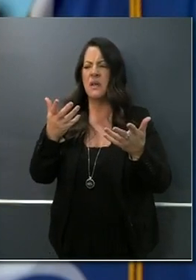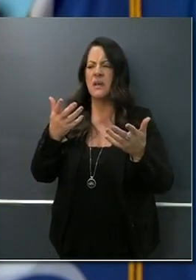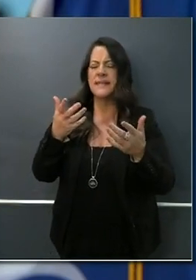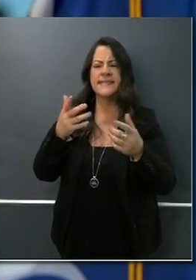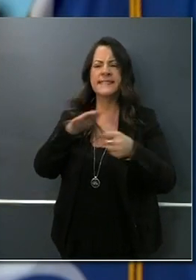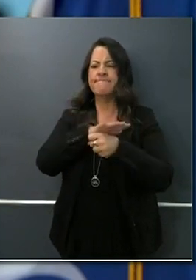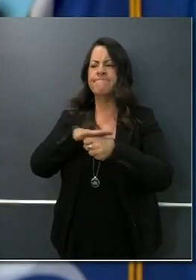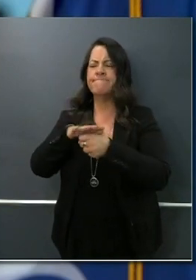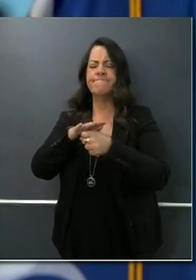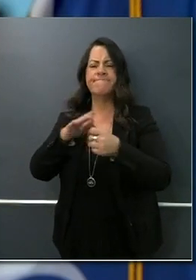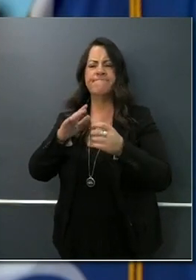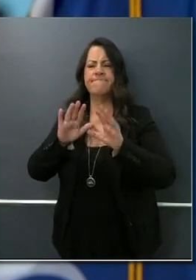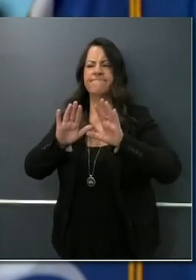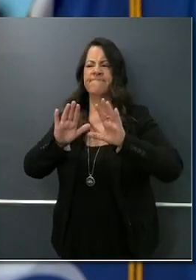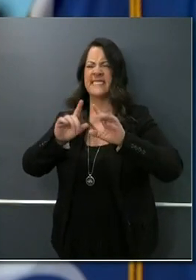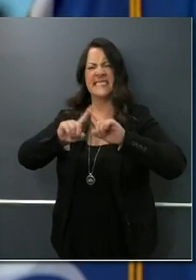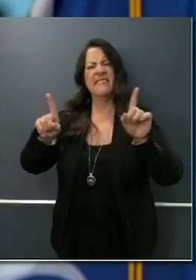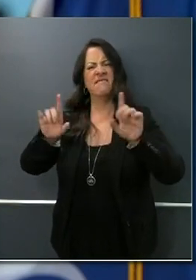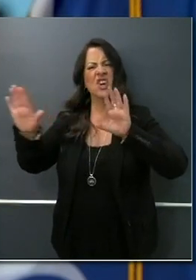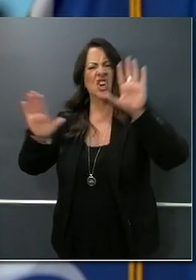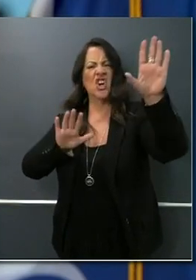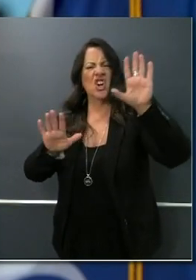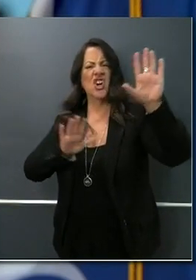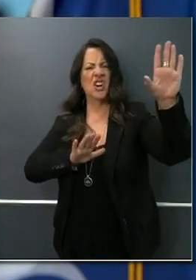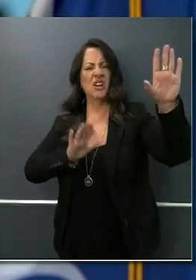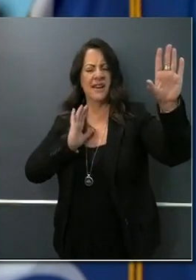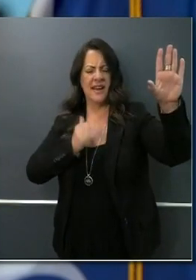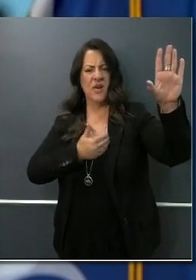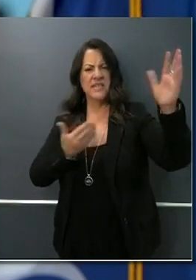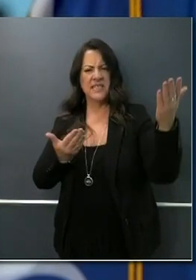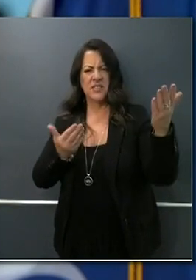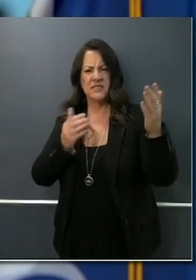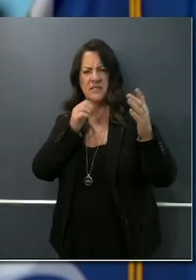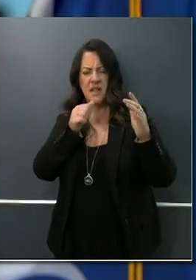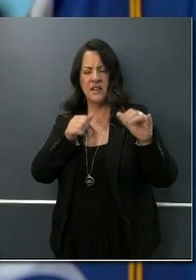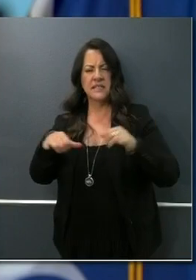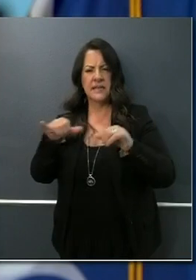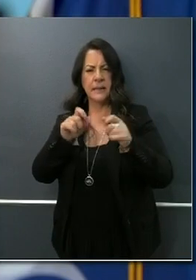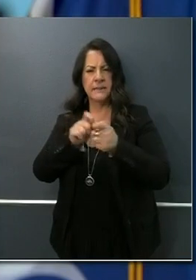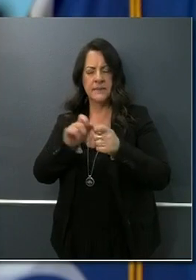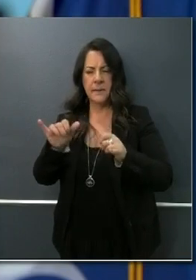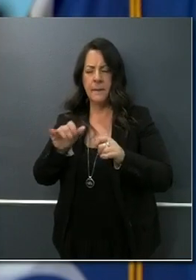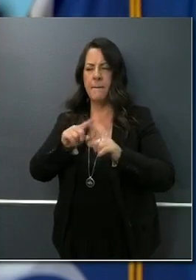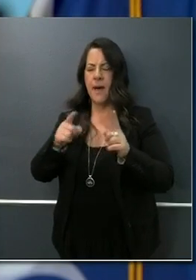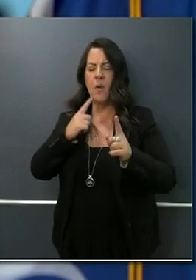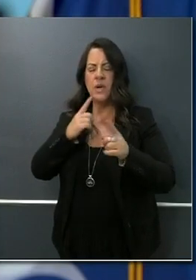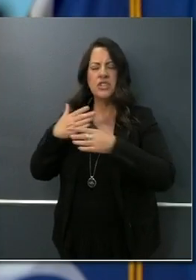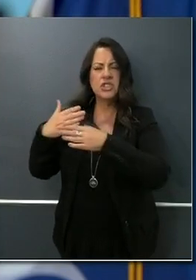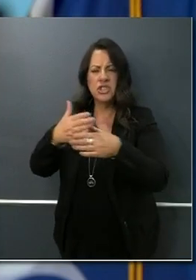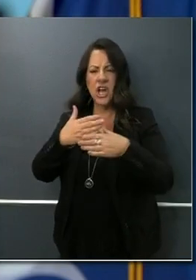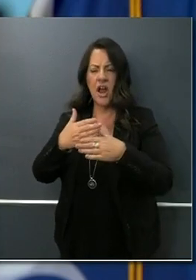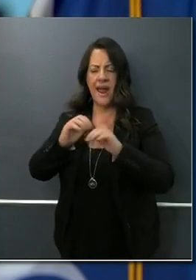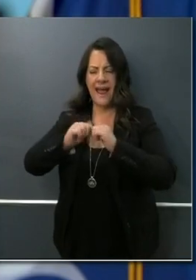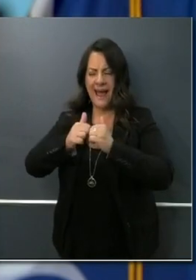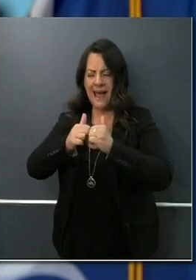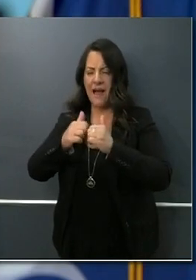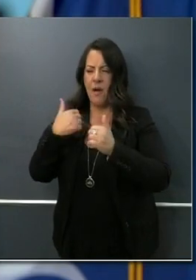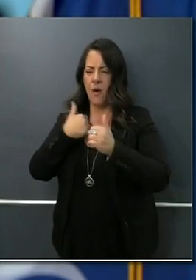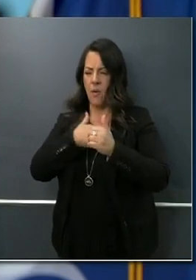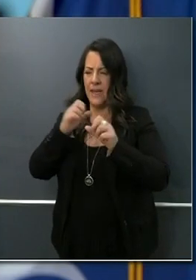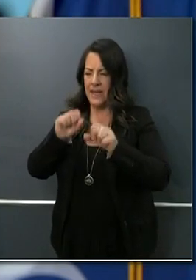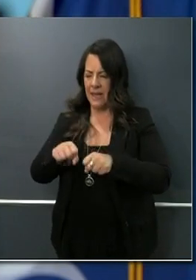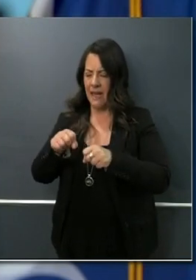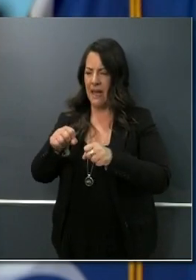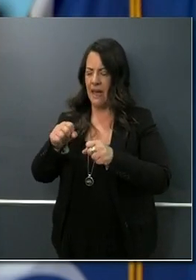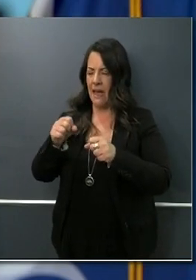variance even within our states. Tomorrow, again, we'll be laying out more detail on our roadmap and our specific